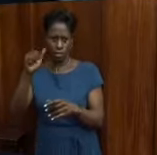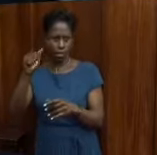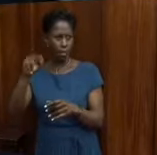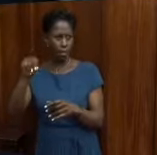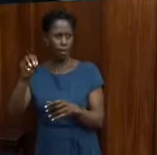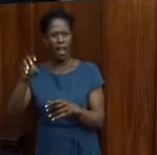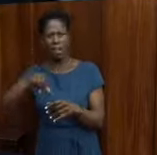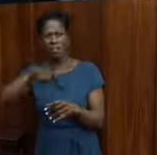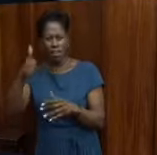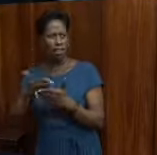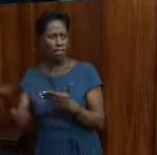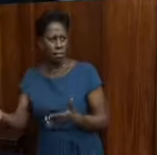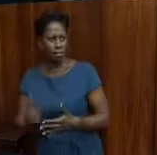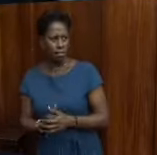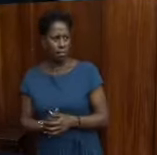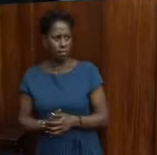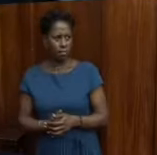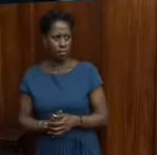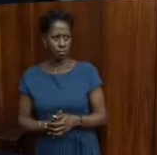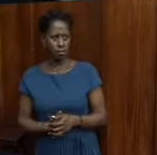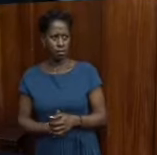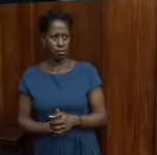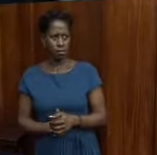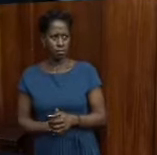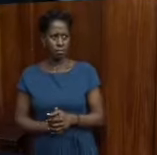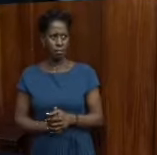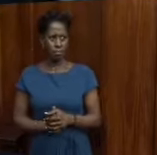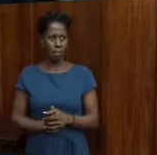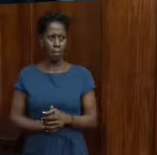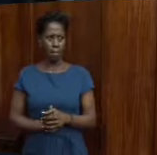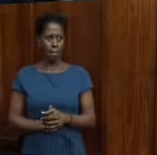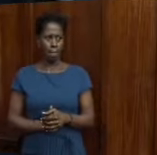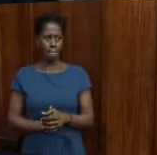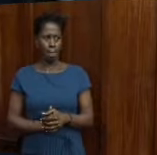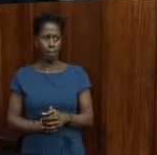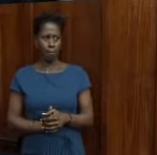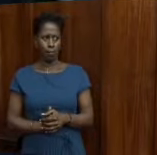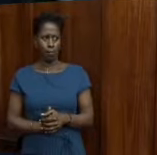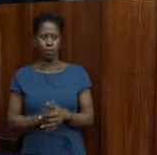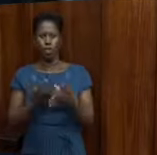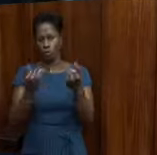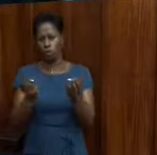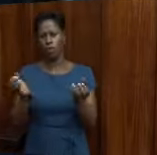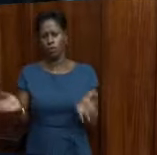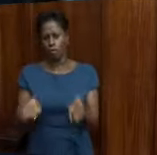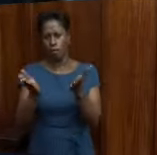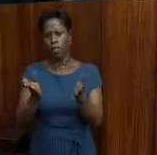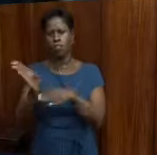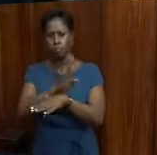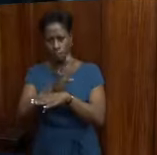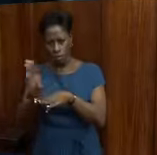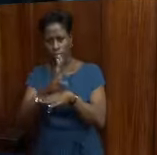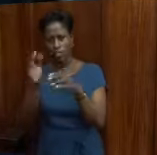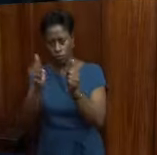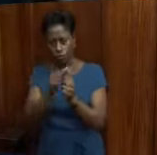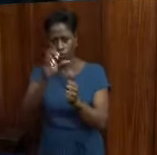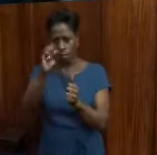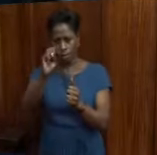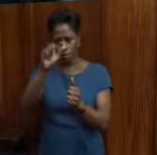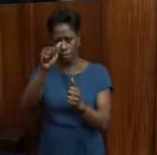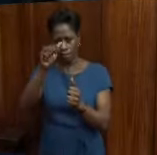value-added products like gel, soaps, etc. Major marketing and promotional support, especially in the USA, will also